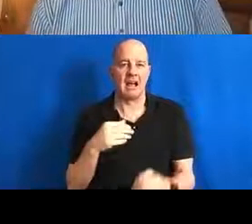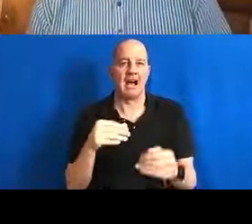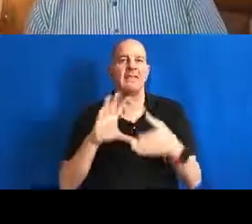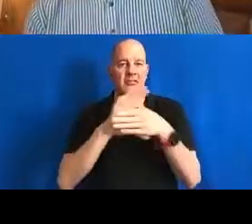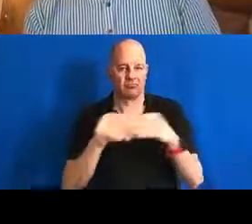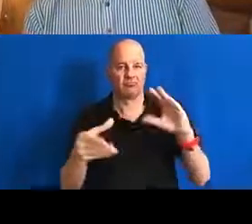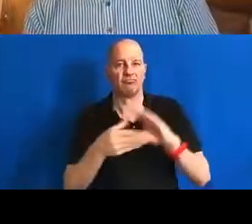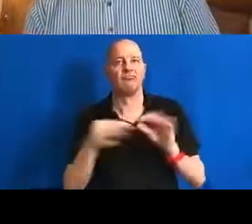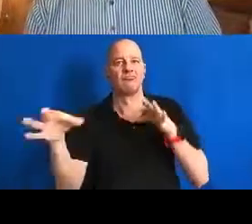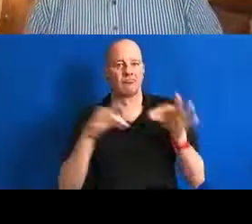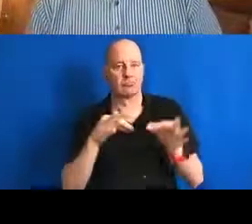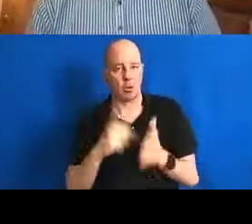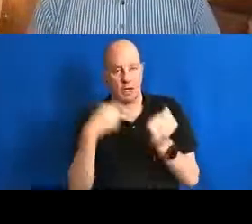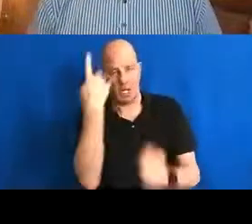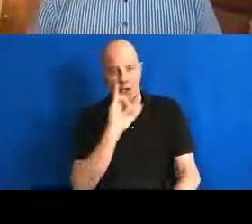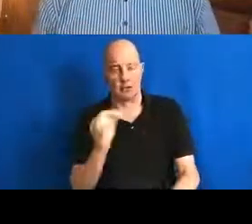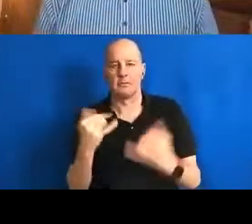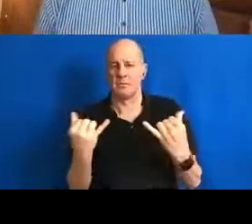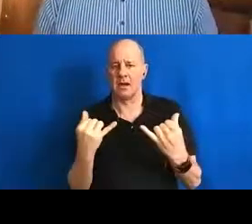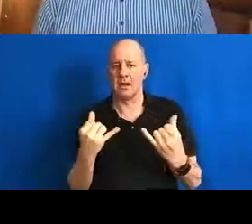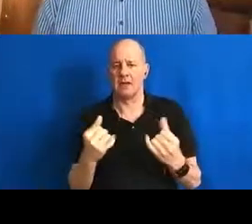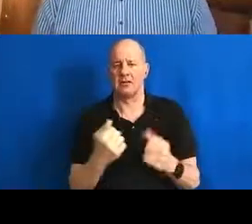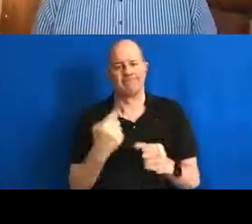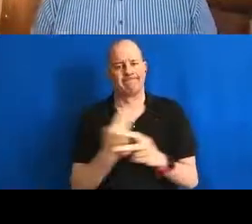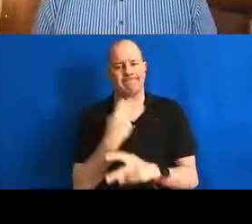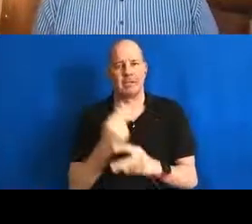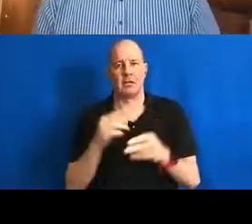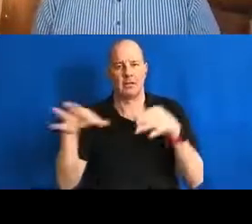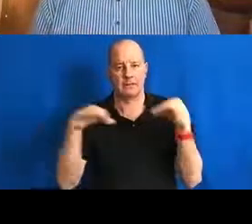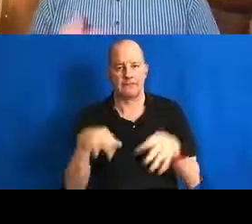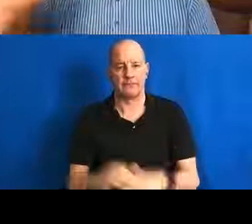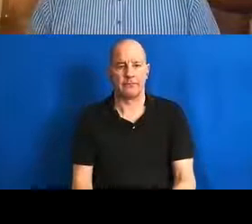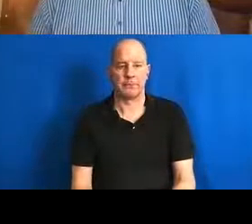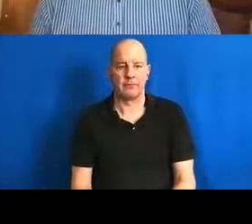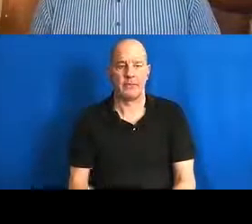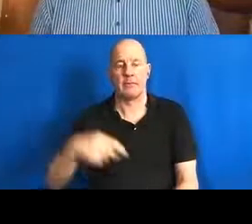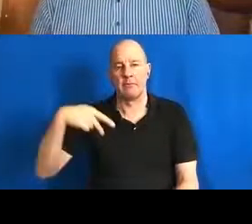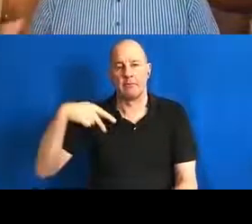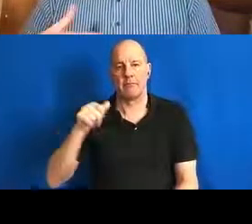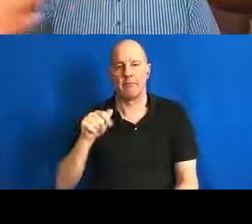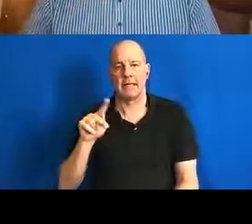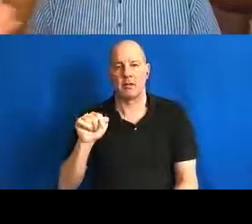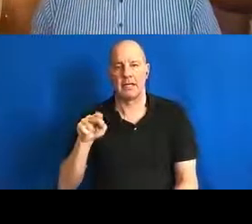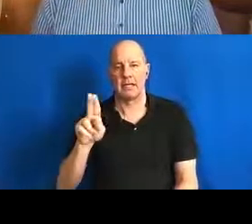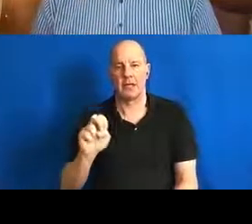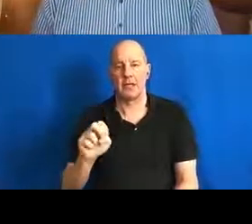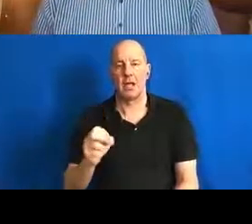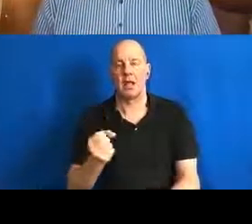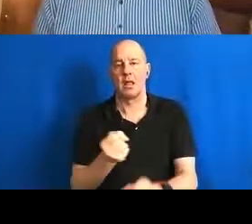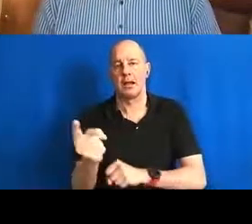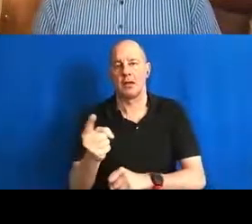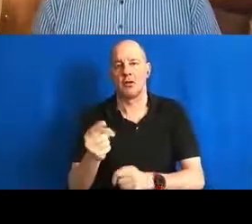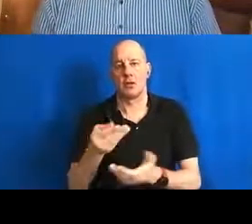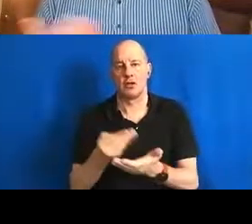setting the definitions right now. The patronage is your ownership dividend. So that's the annual surplus that's given to the